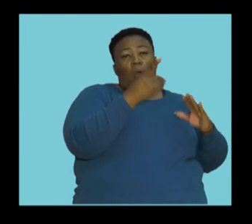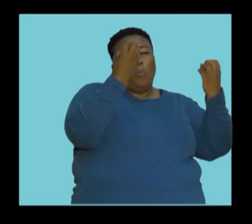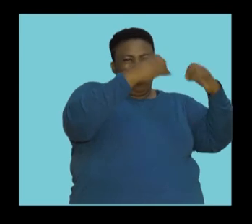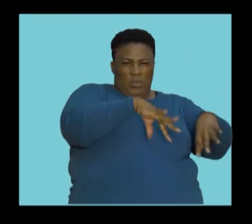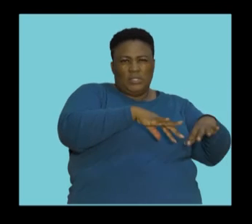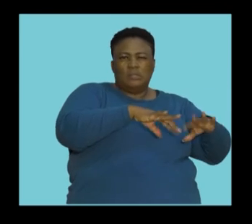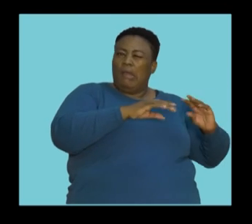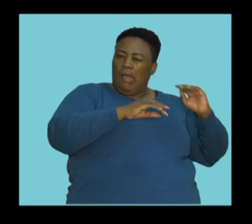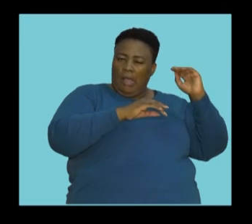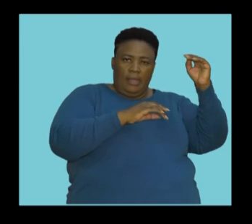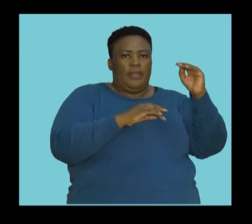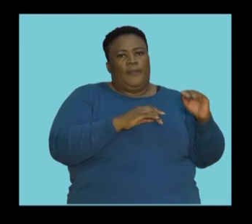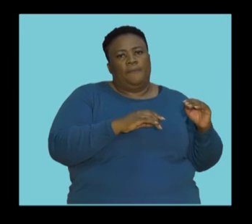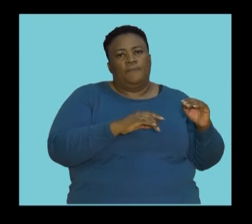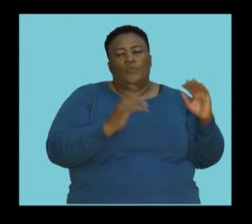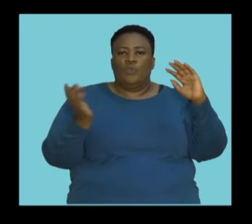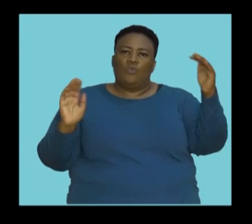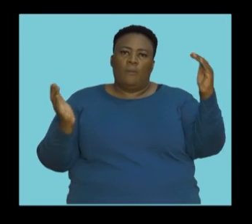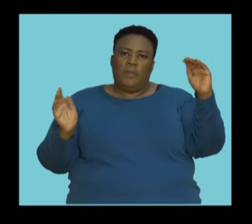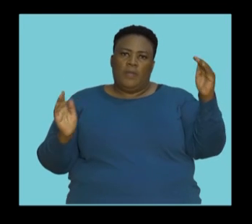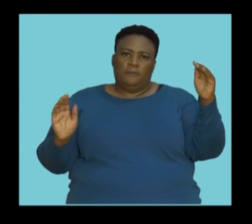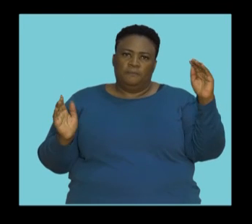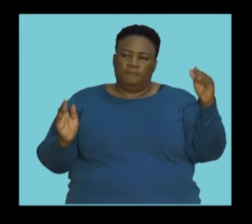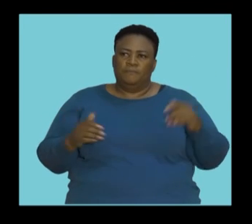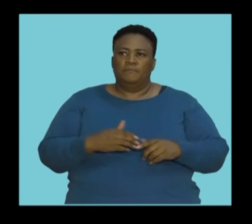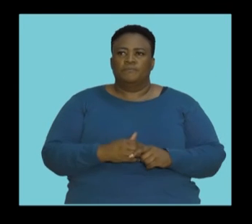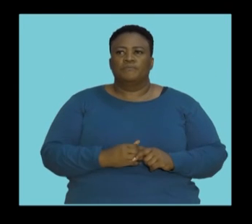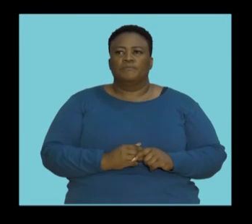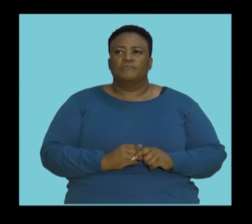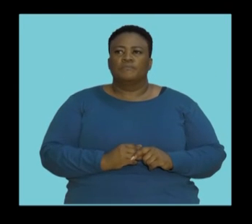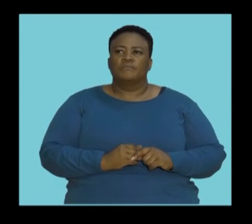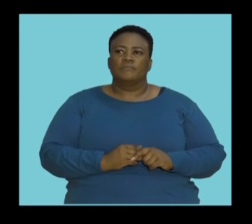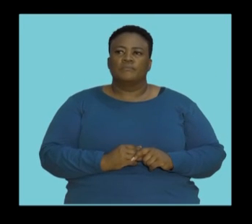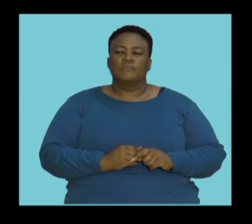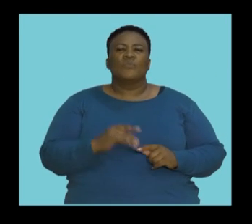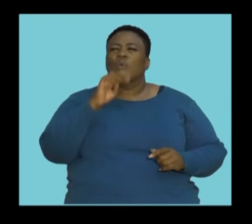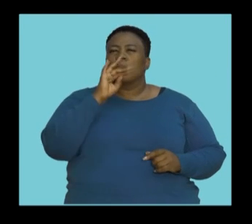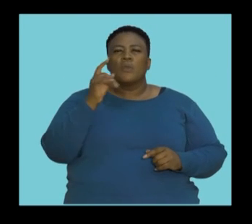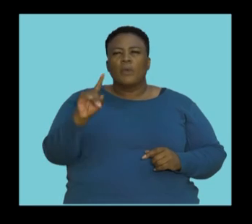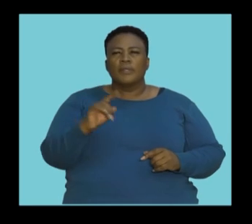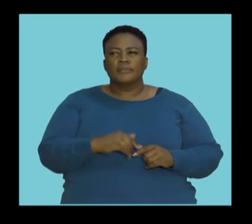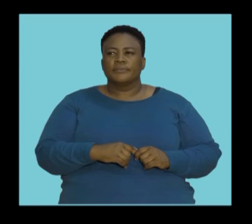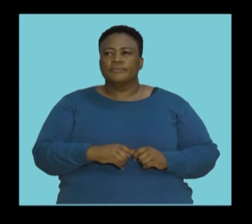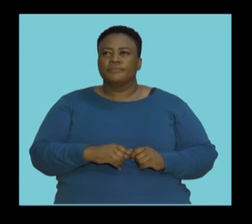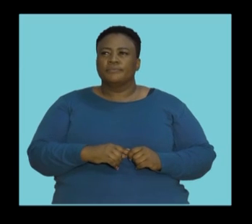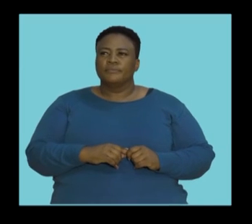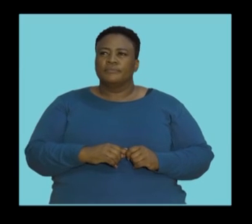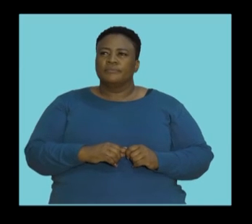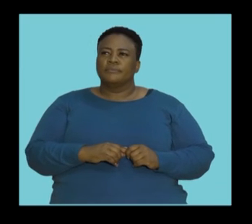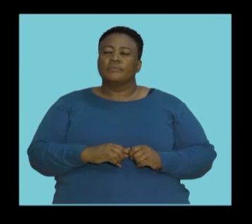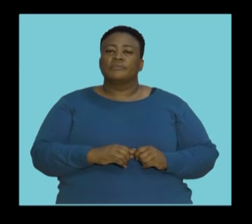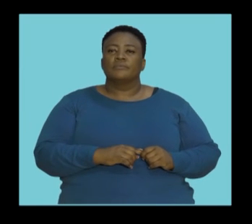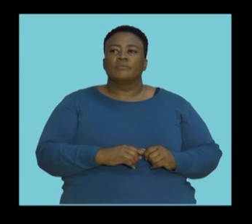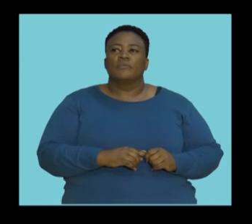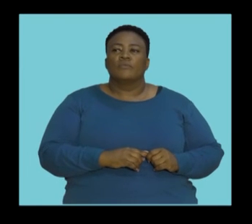countries, you can see that it's significantly higher when we compare them by each region. So what does this mean? So